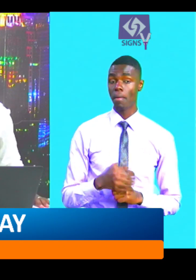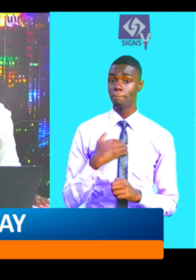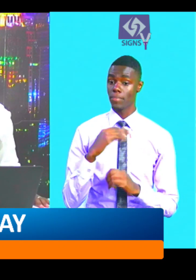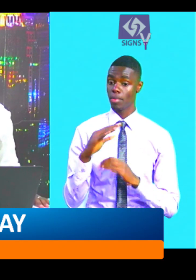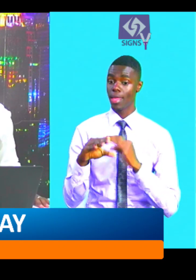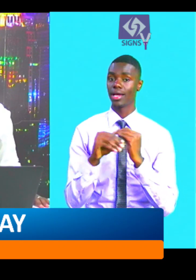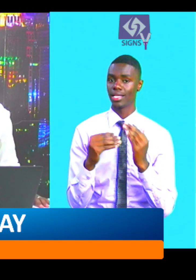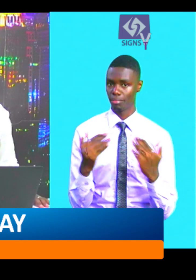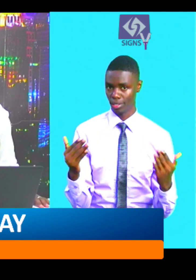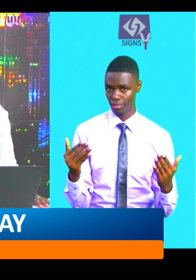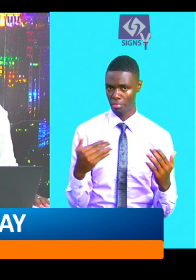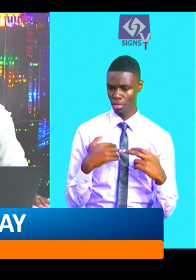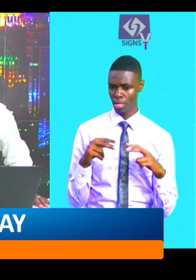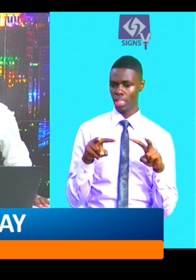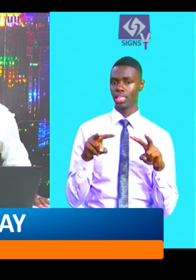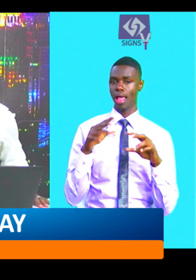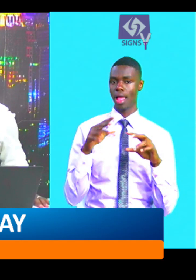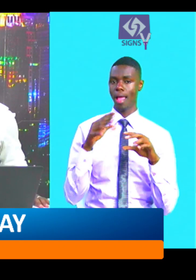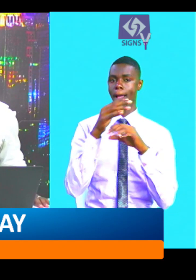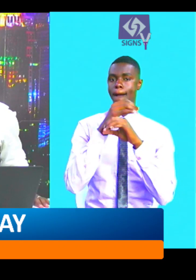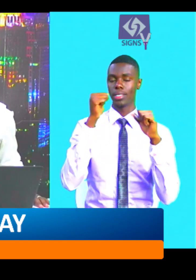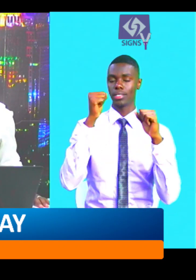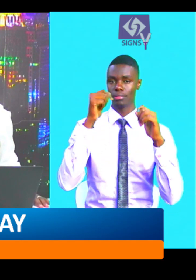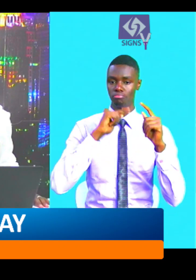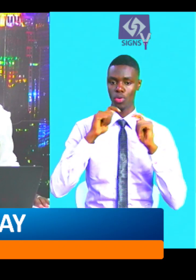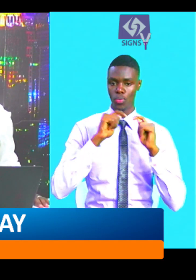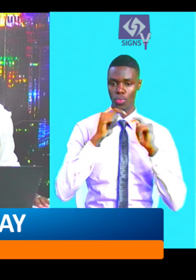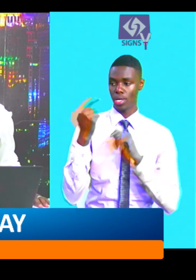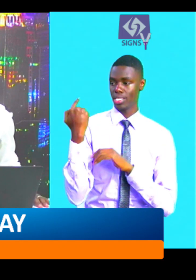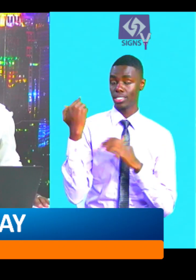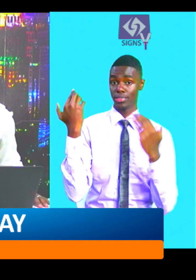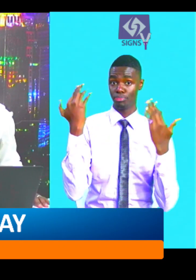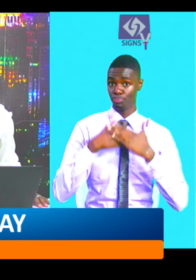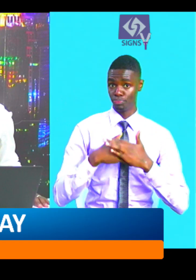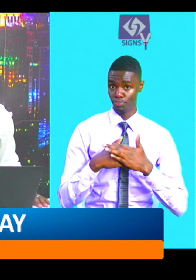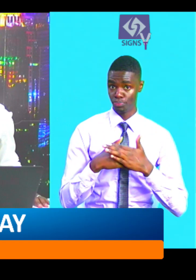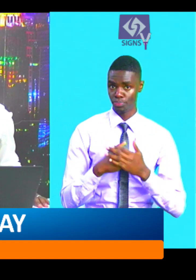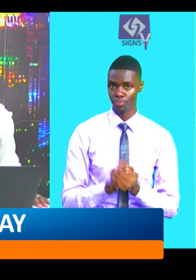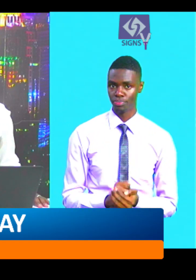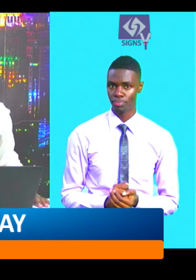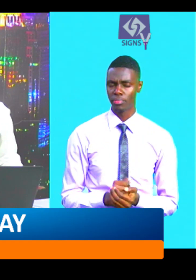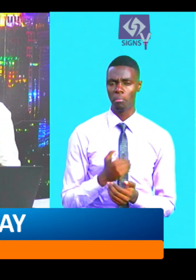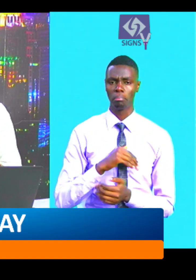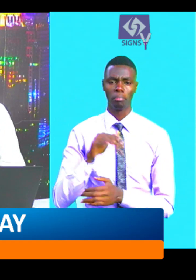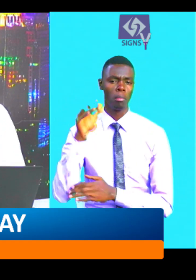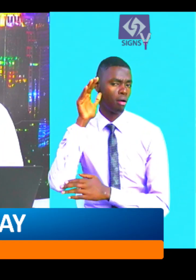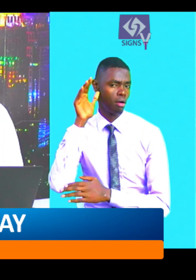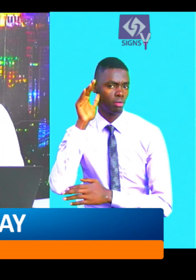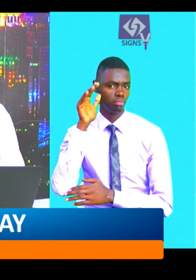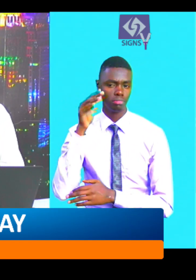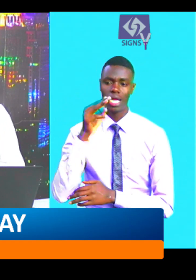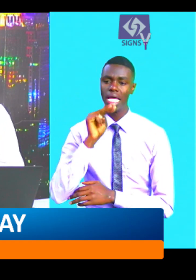are taking, and Azimio side what they are taking, exactly, we have not clearly known what is going to be on the discussion